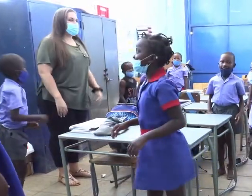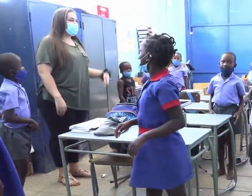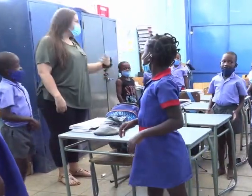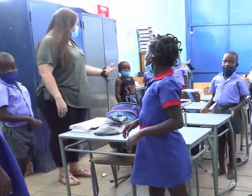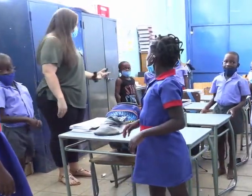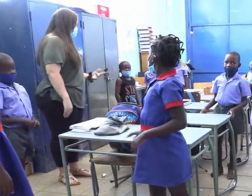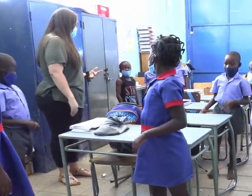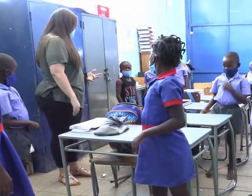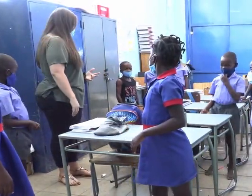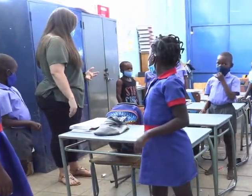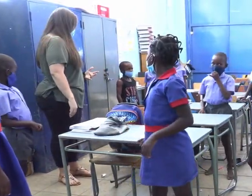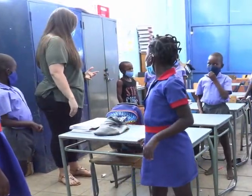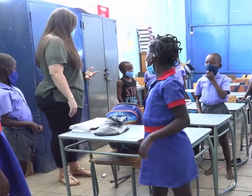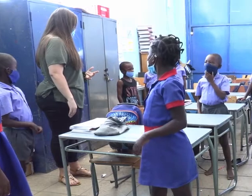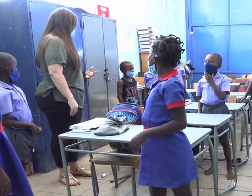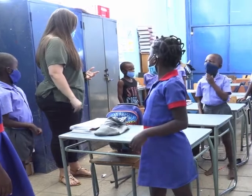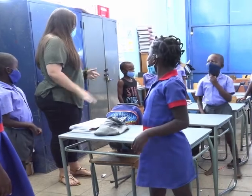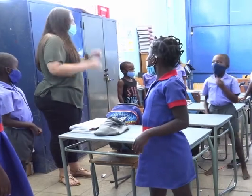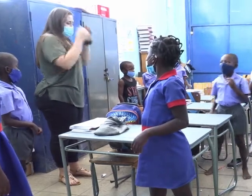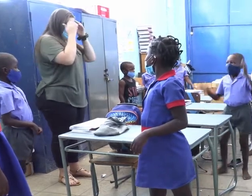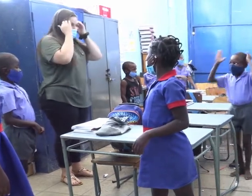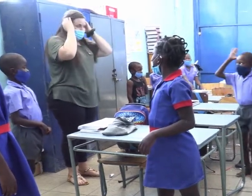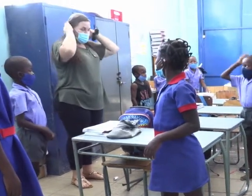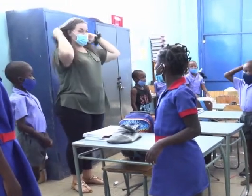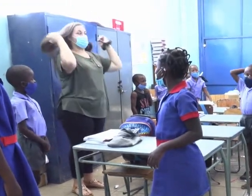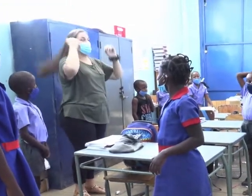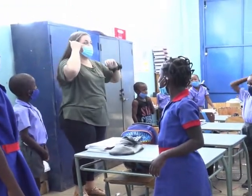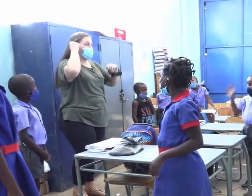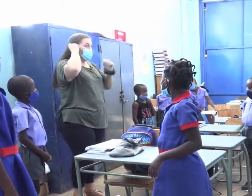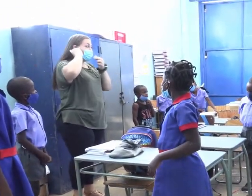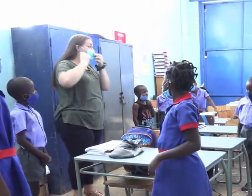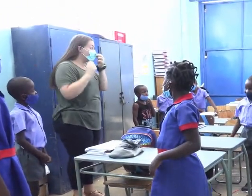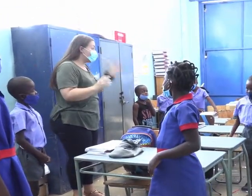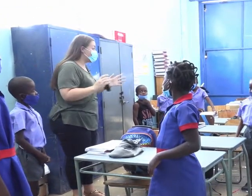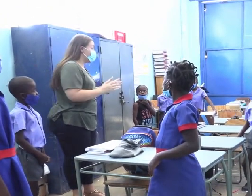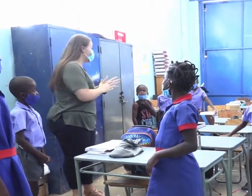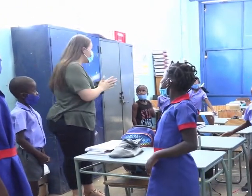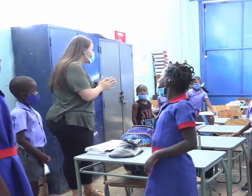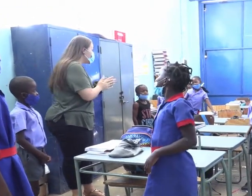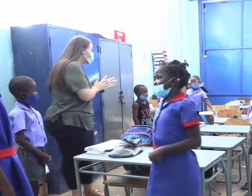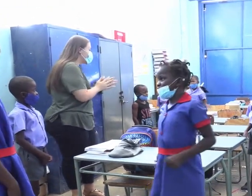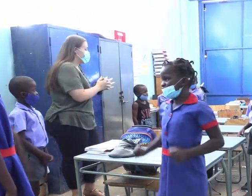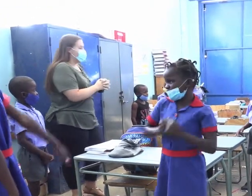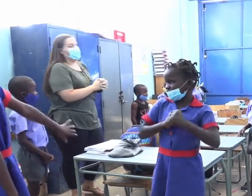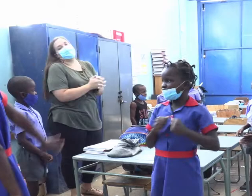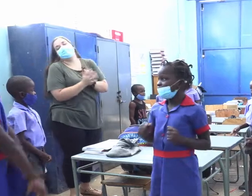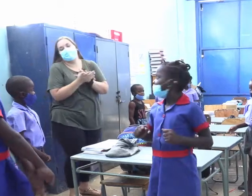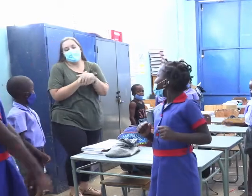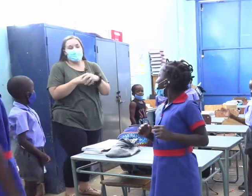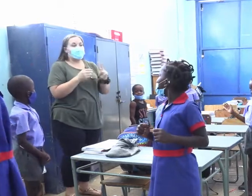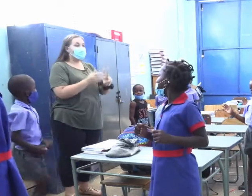Okay, but I think we can do it faster, eh? Okay. Faster, faster. Are you ready? Yes.